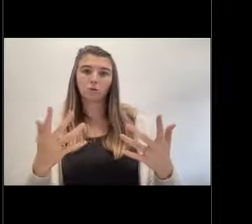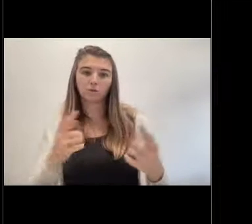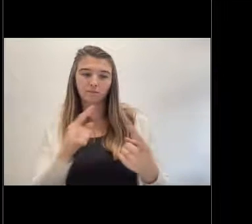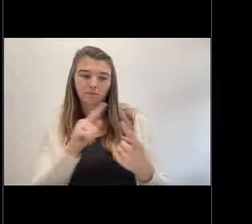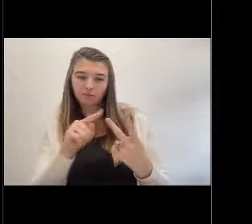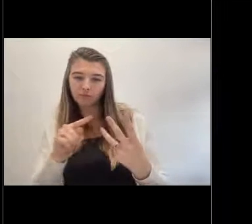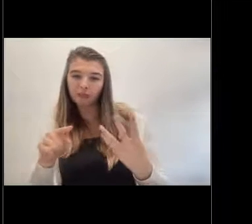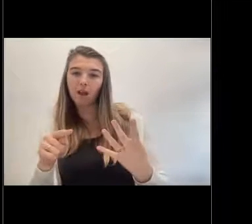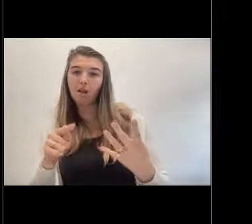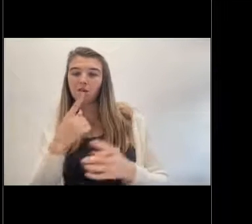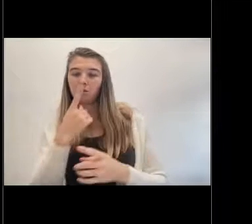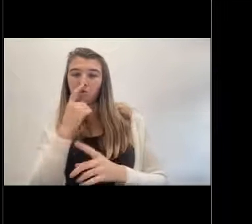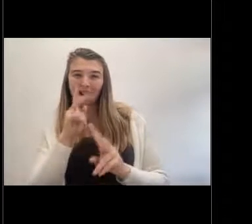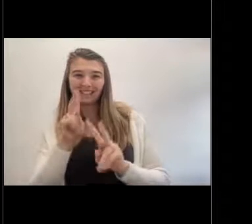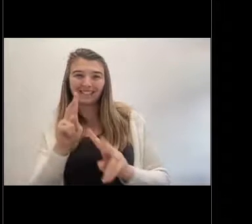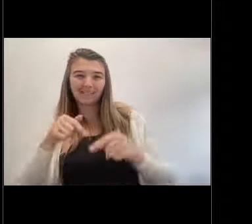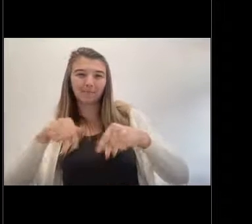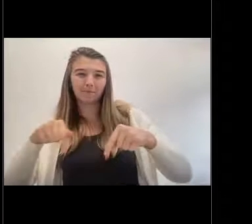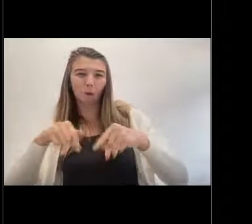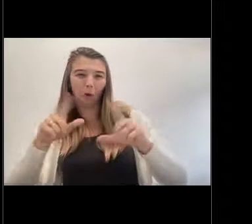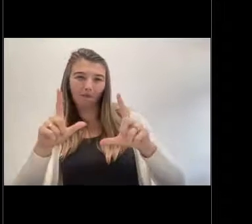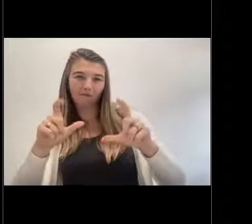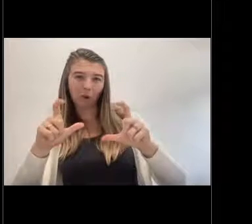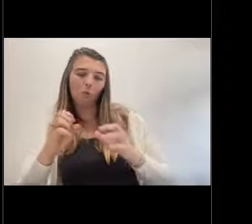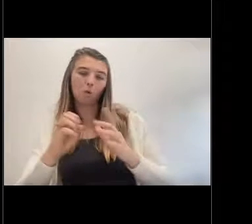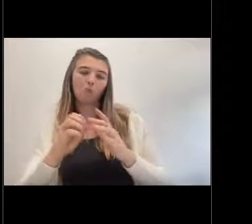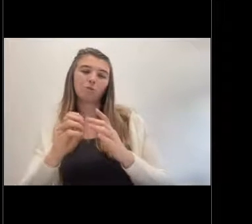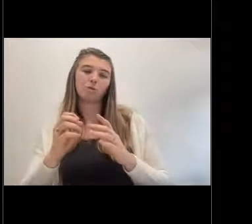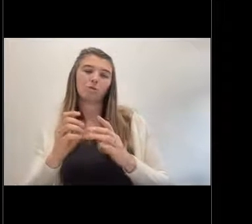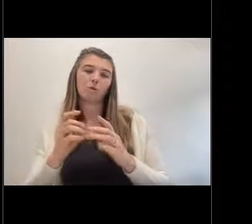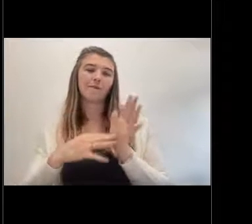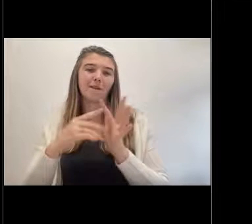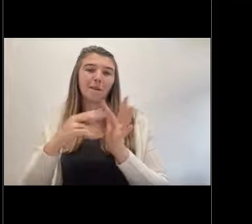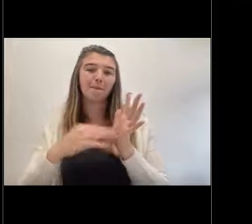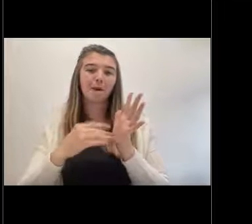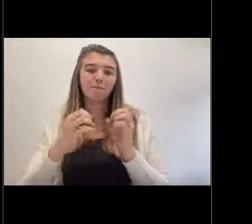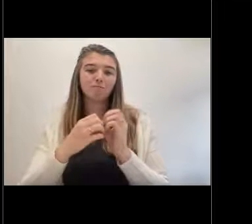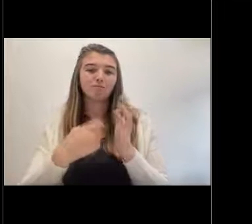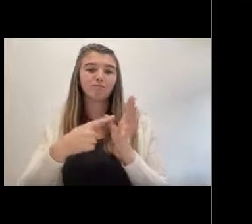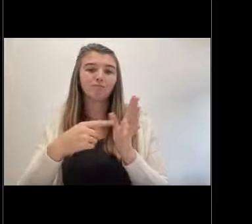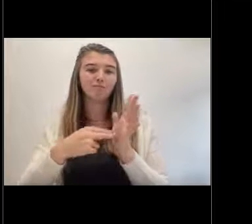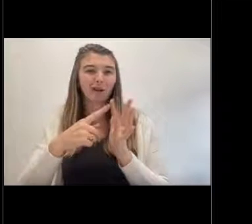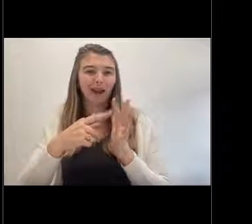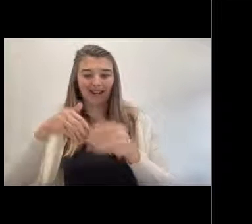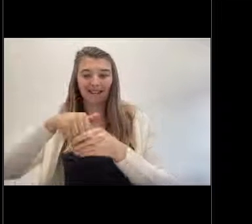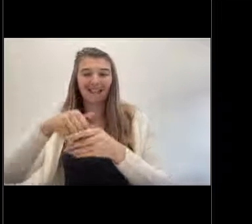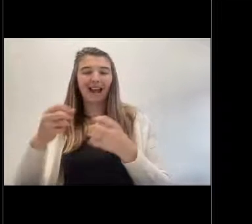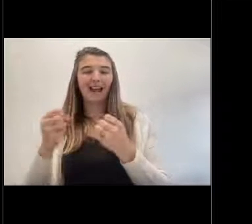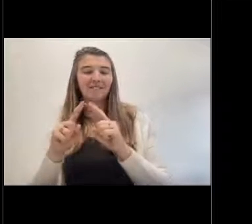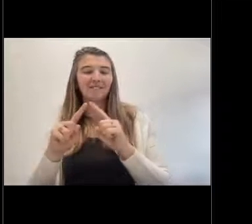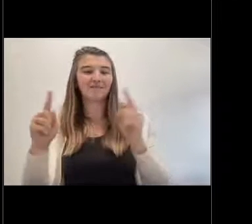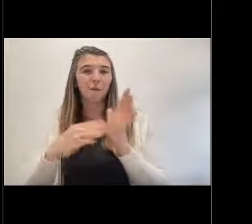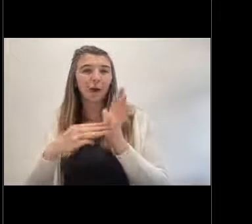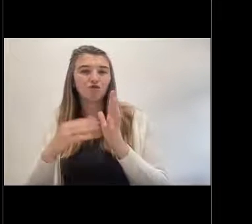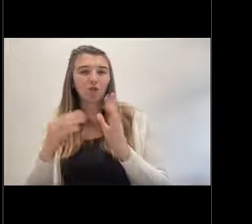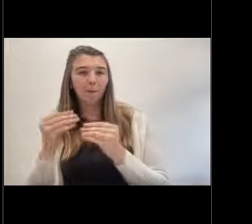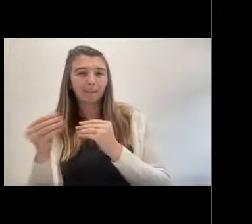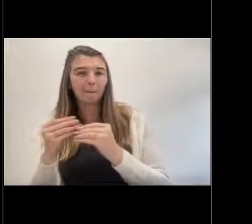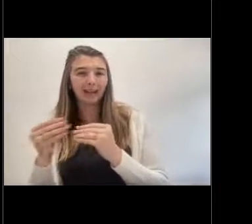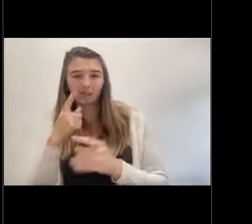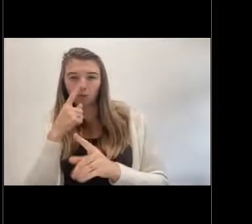a photo of a filter membrane with different microplastics, and based on the spectrum that they have, you can also have the identity of